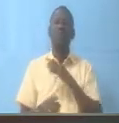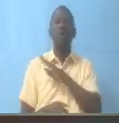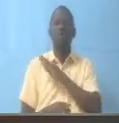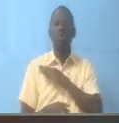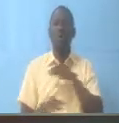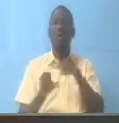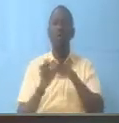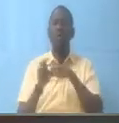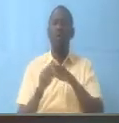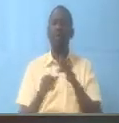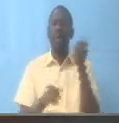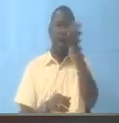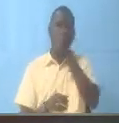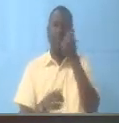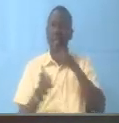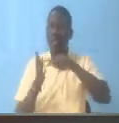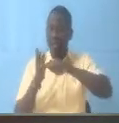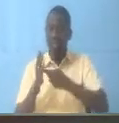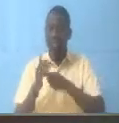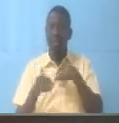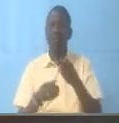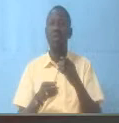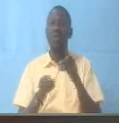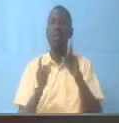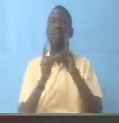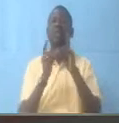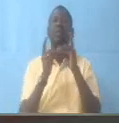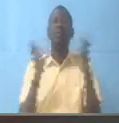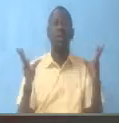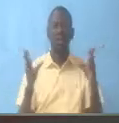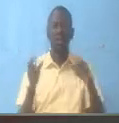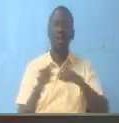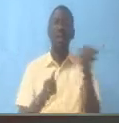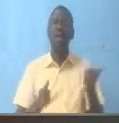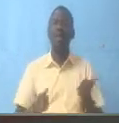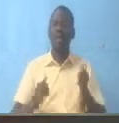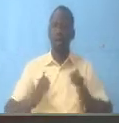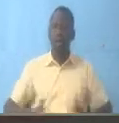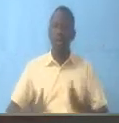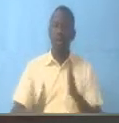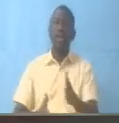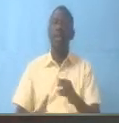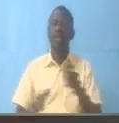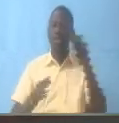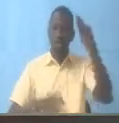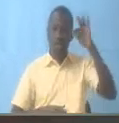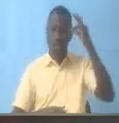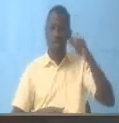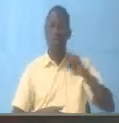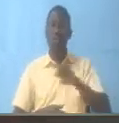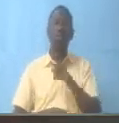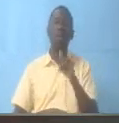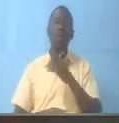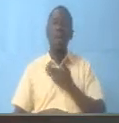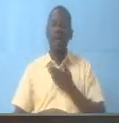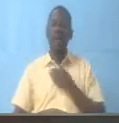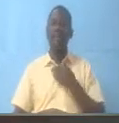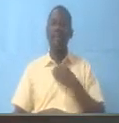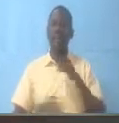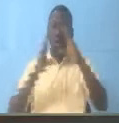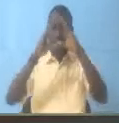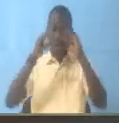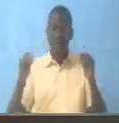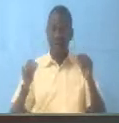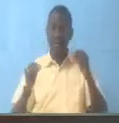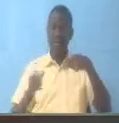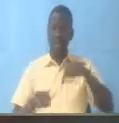the African Center for Democracy and Human Rights Studies, which had its offices here, headquarters in Gambia, along the